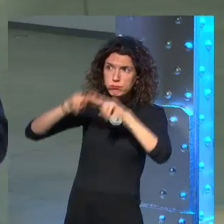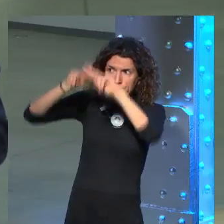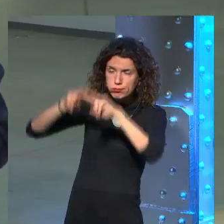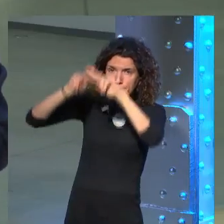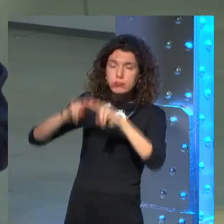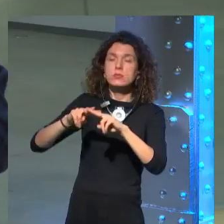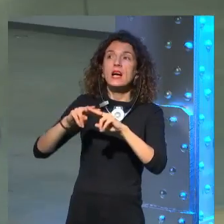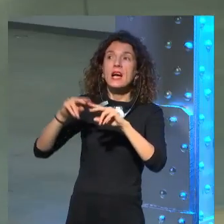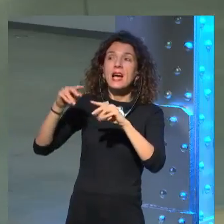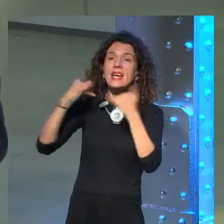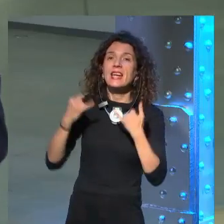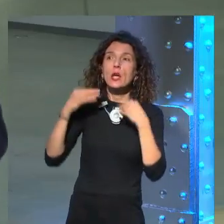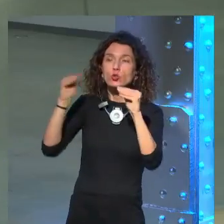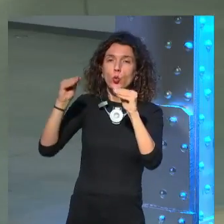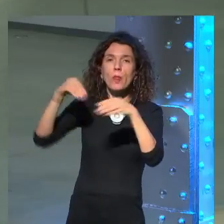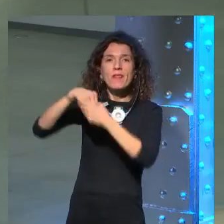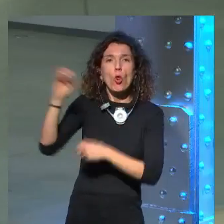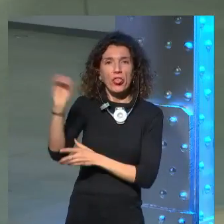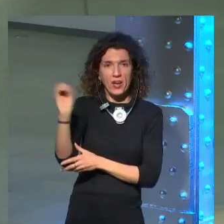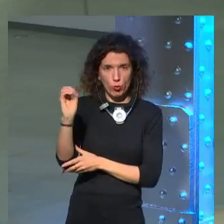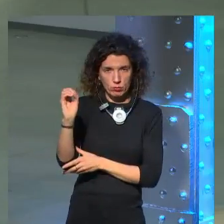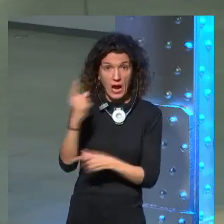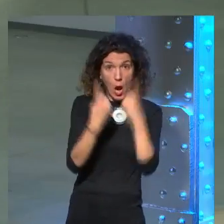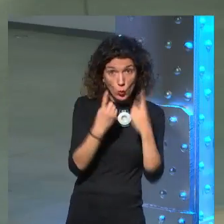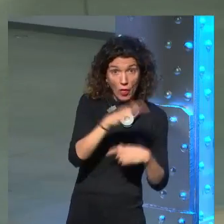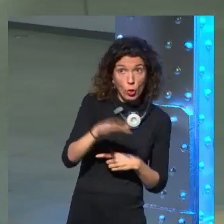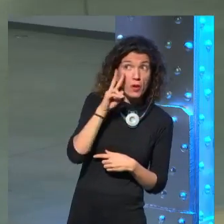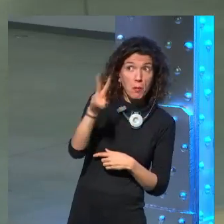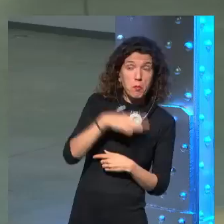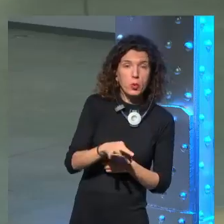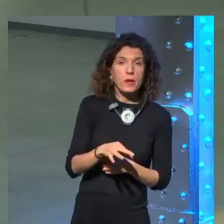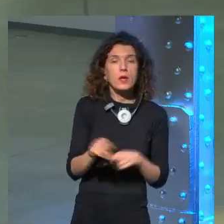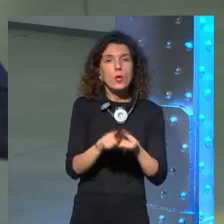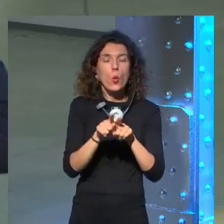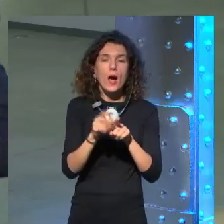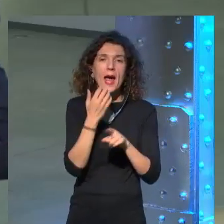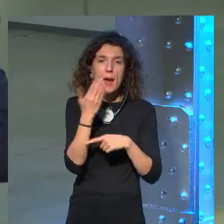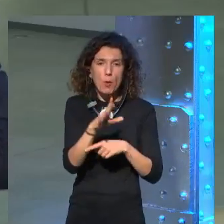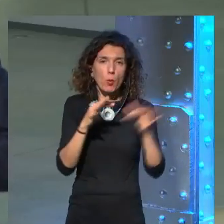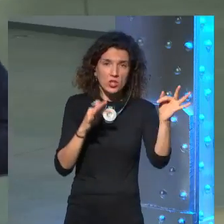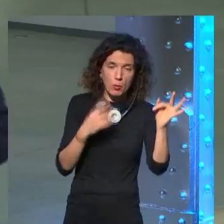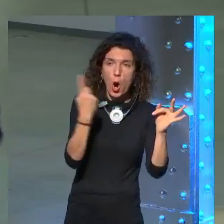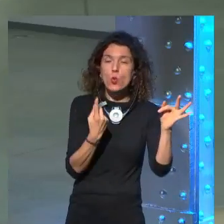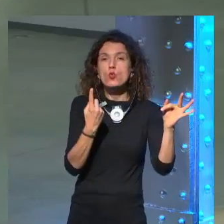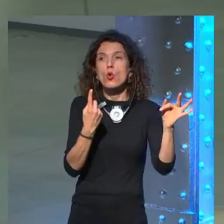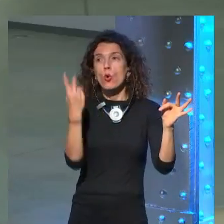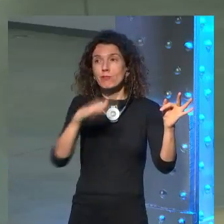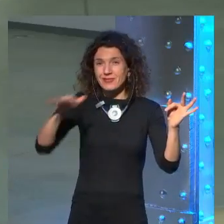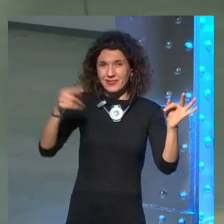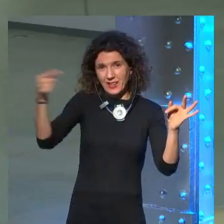mass. But in some places you see a positive example, and other places a negative